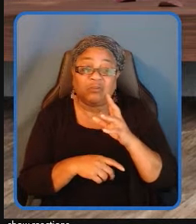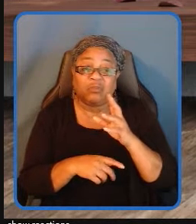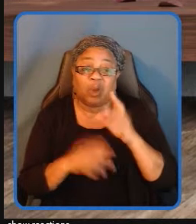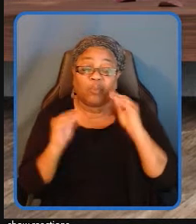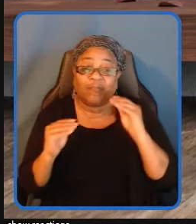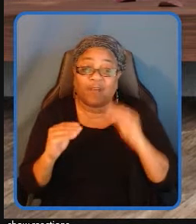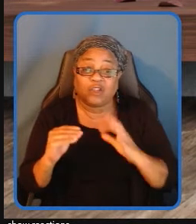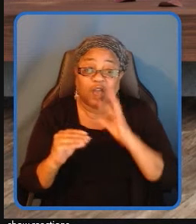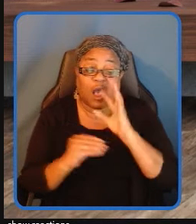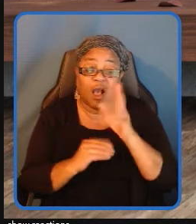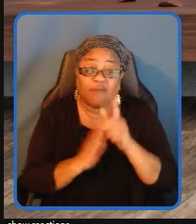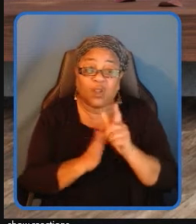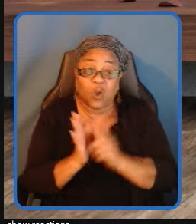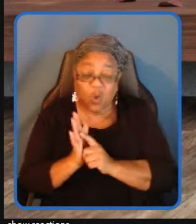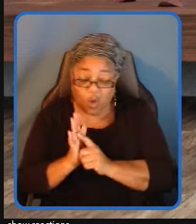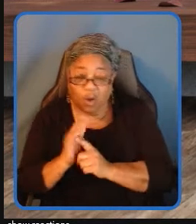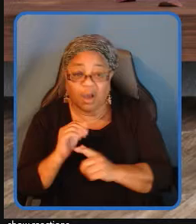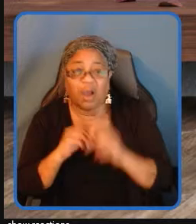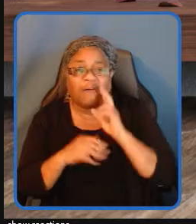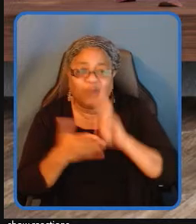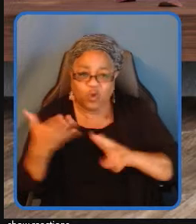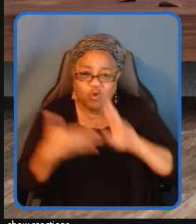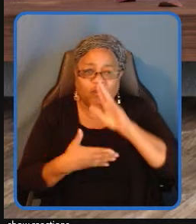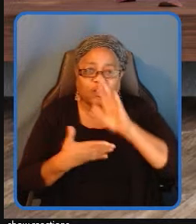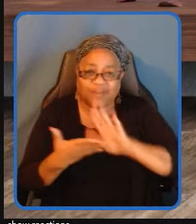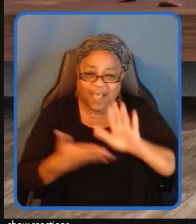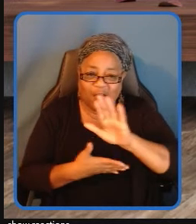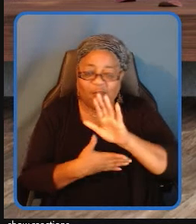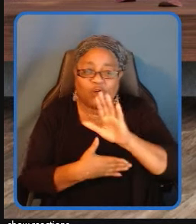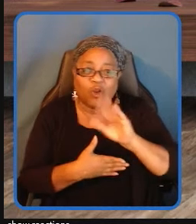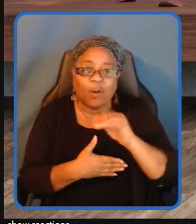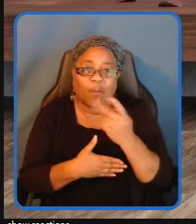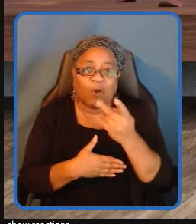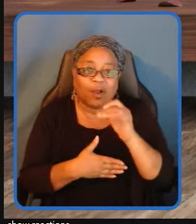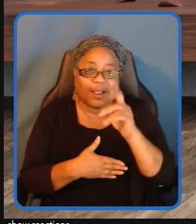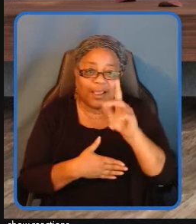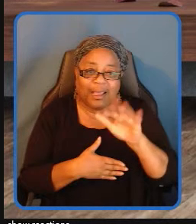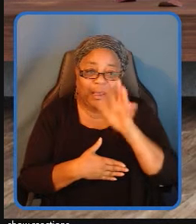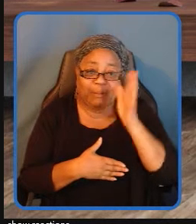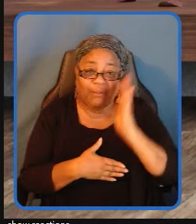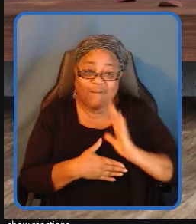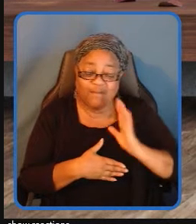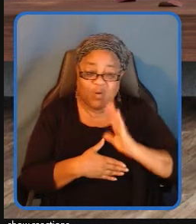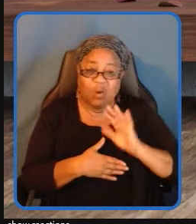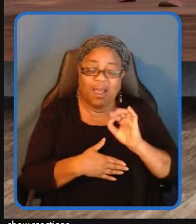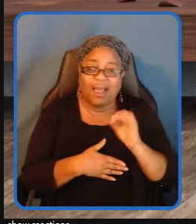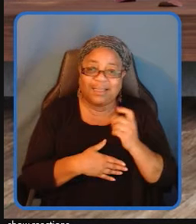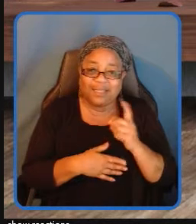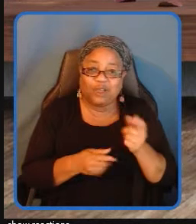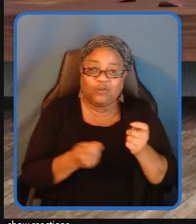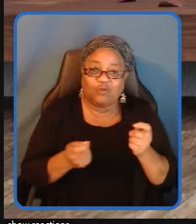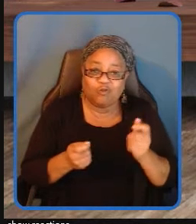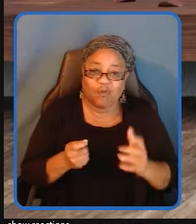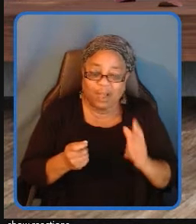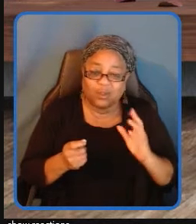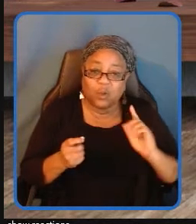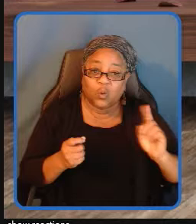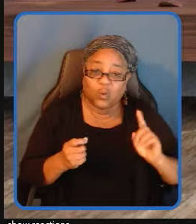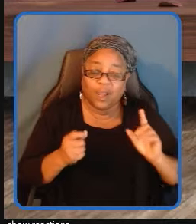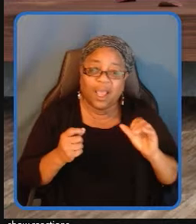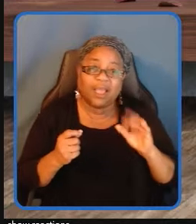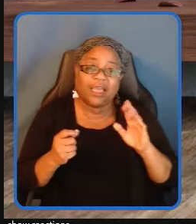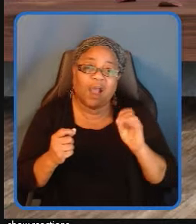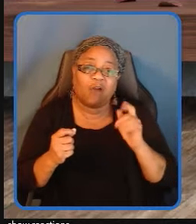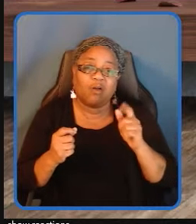Ethnic Studies at the University of California, Berkeley. And he was previously the executive director at the Kirwan